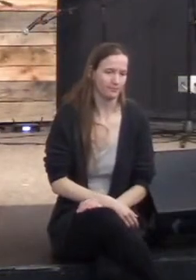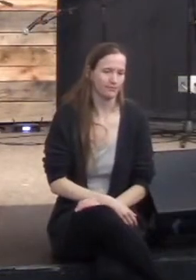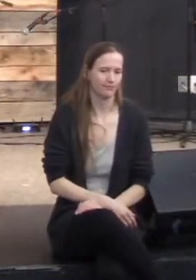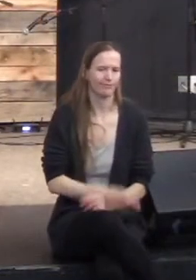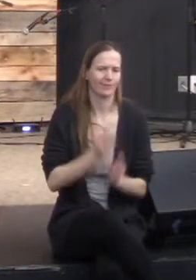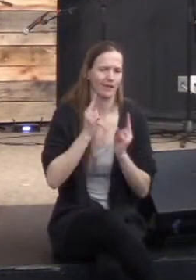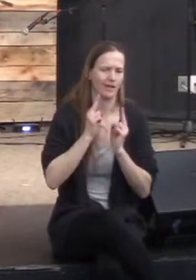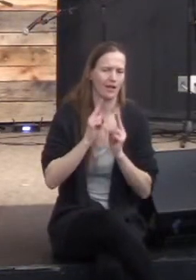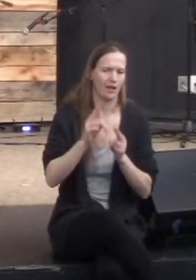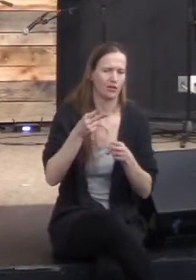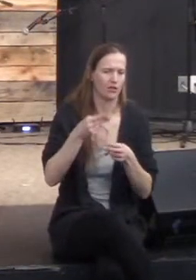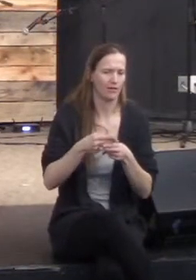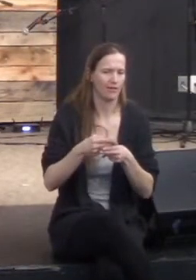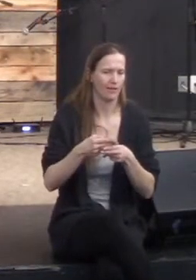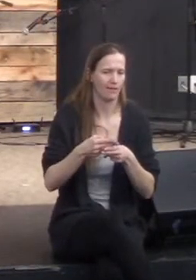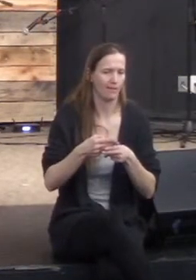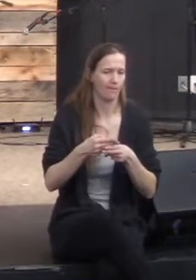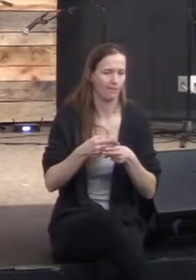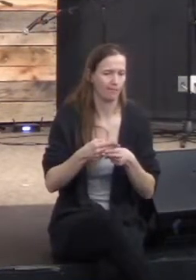Honor the name.